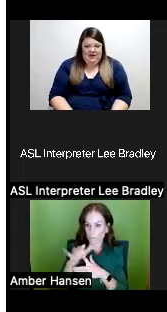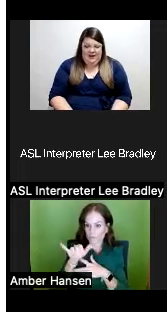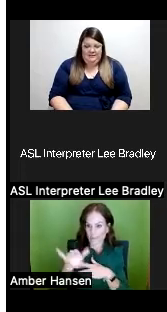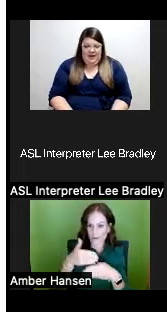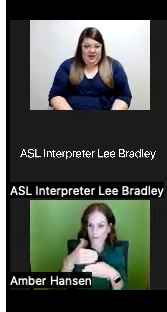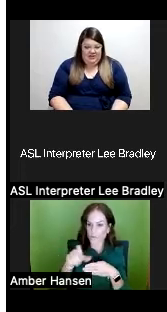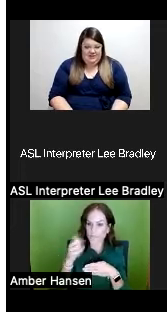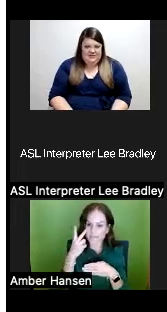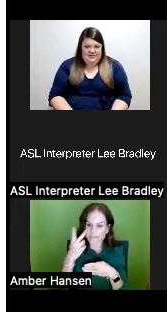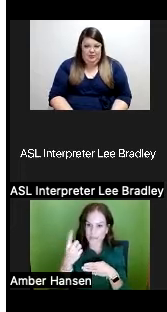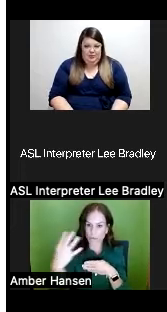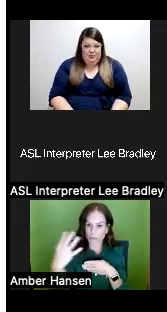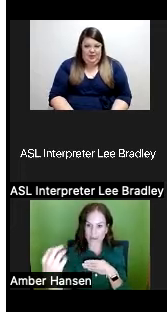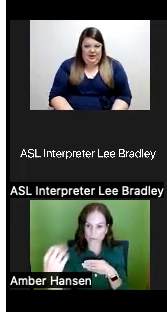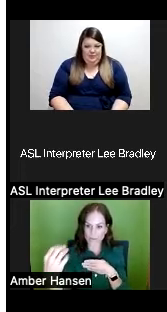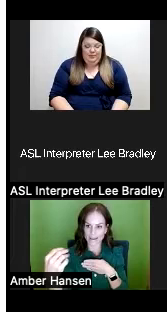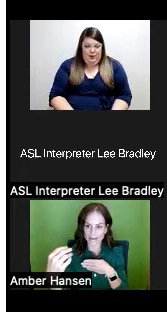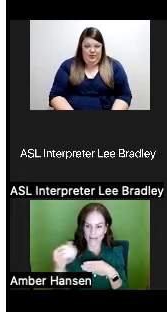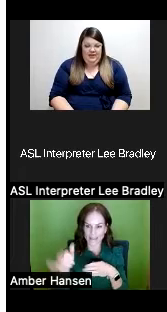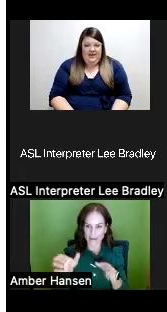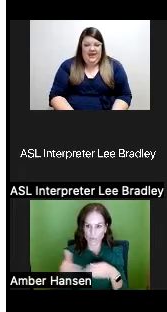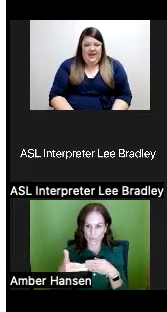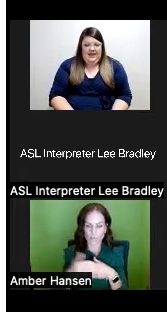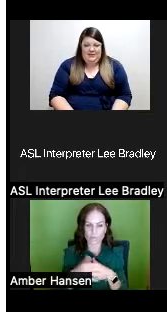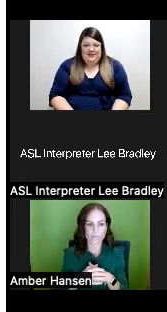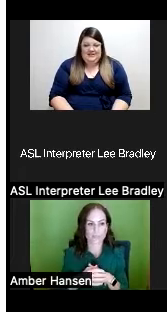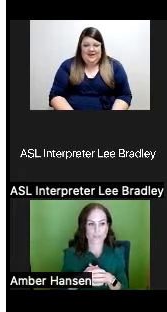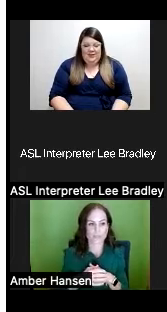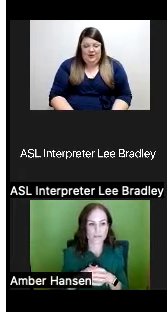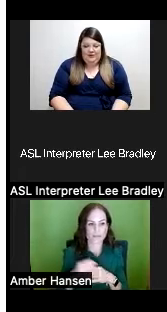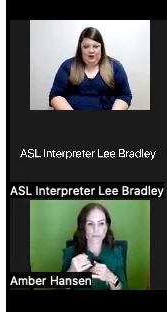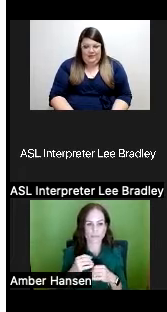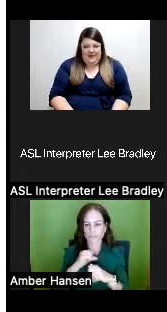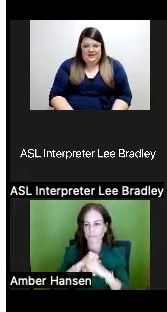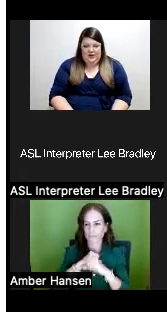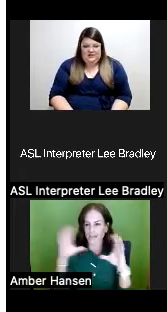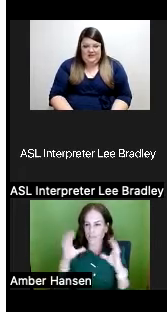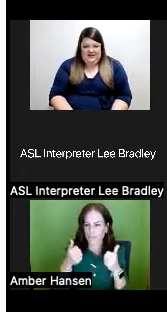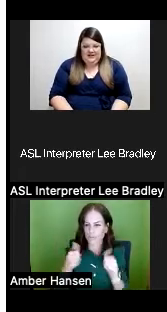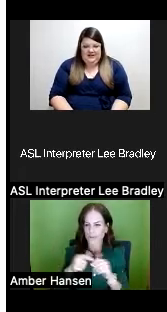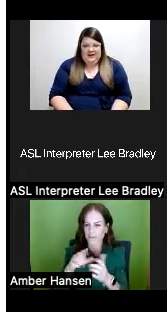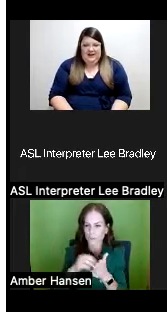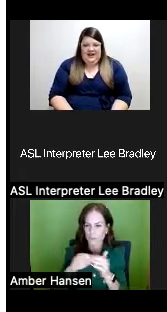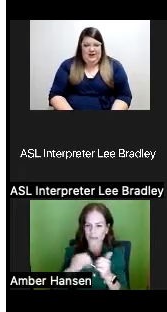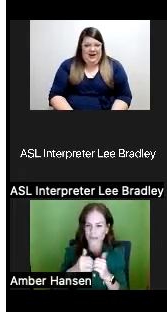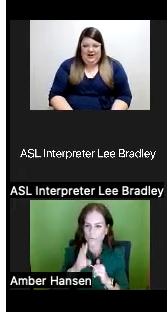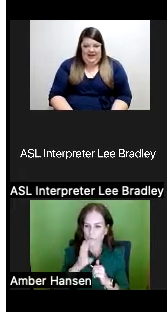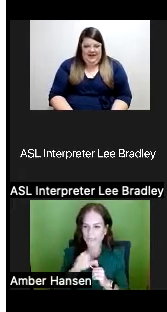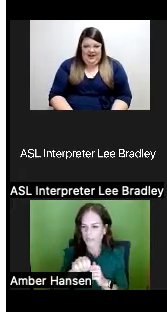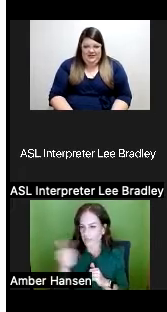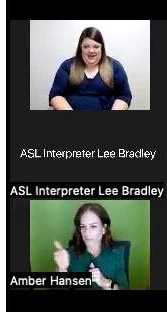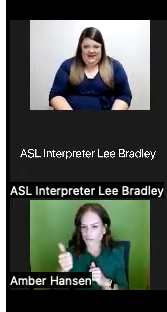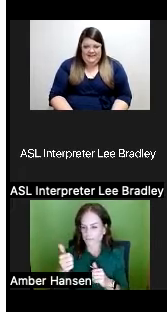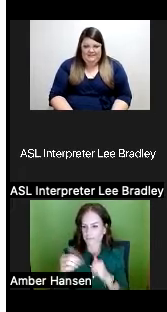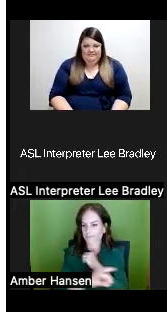an audiologist booth. It's typically a soundproof room that's closed in and you can't hear anything